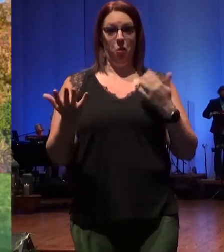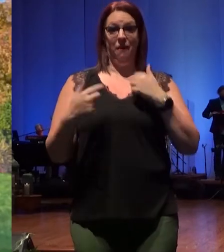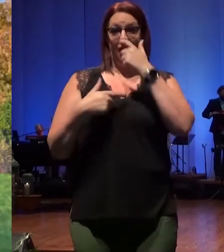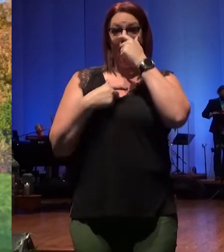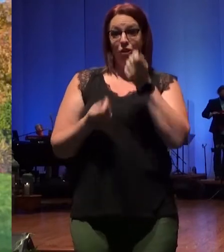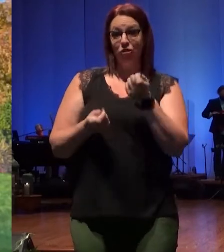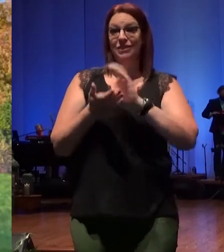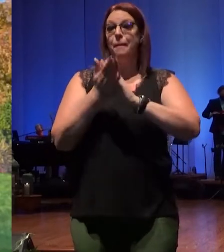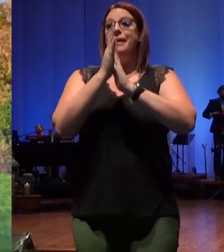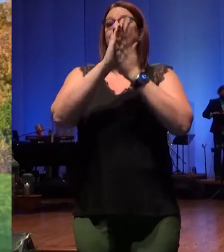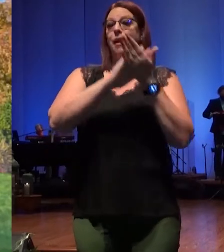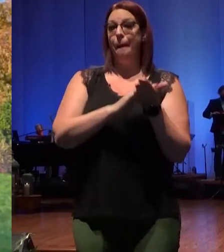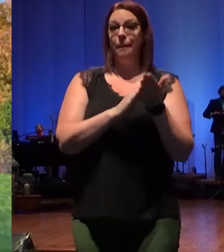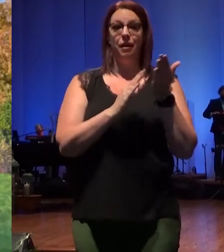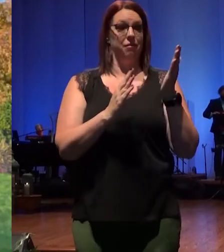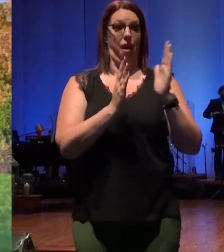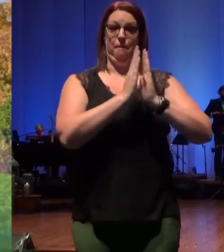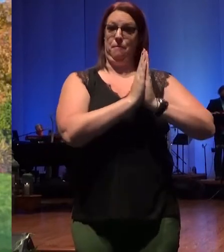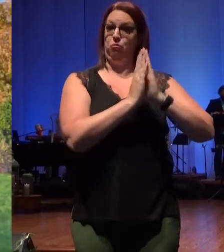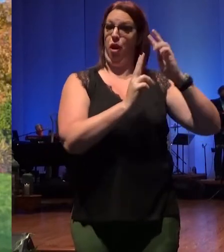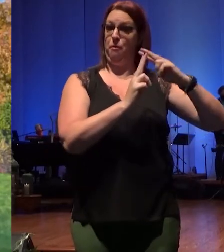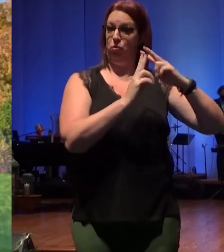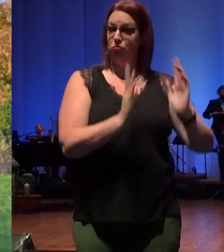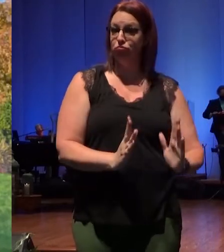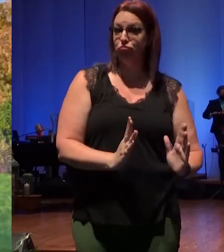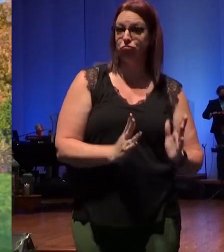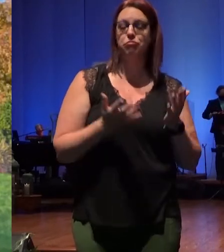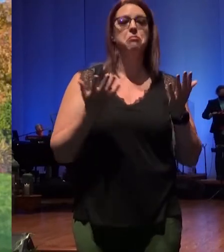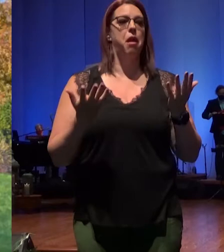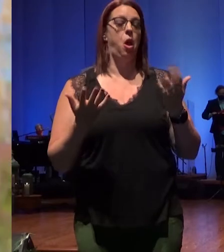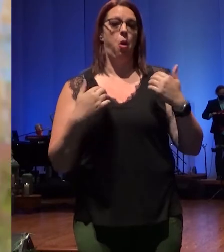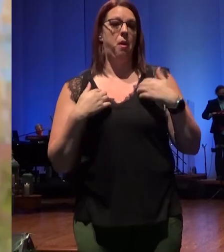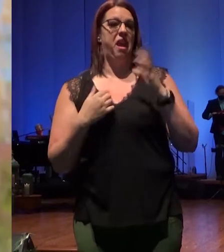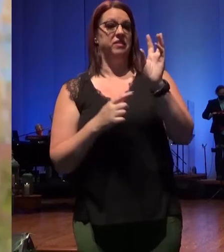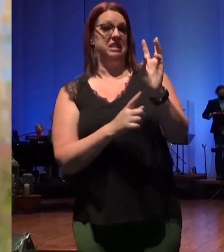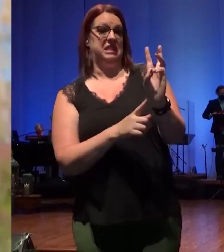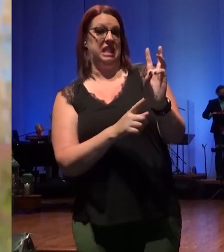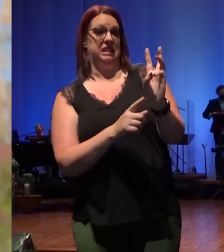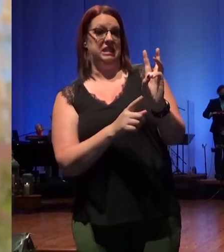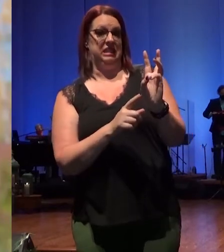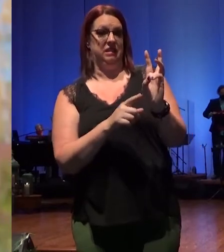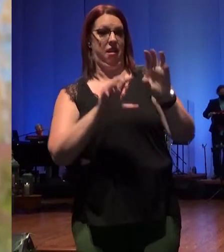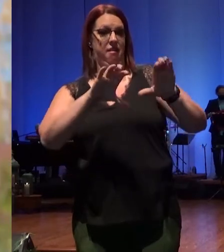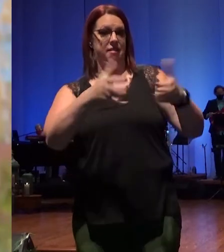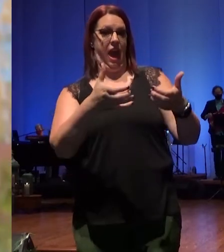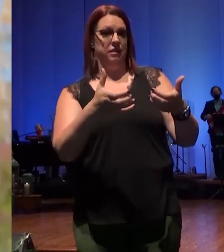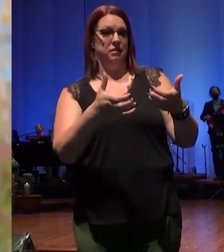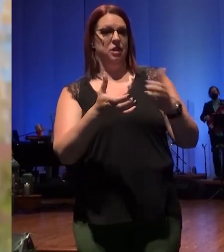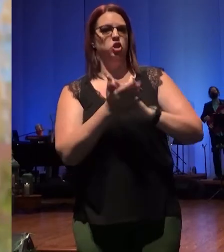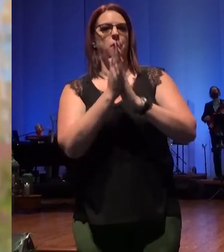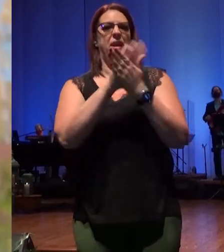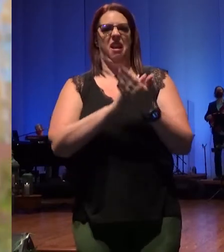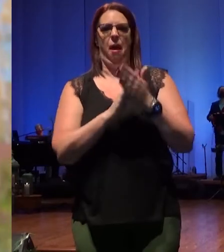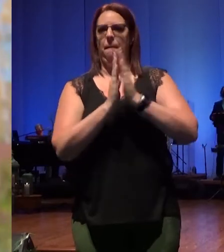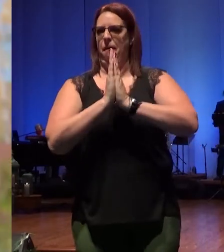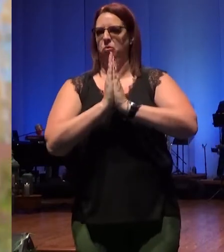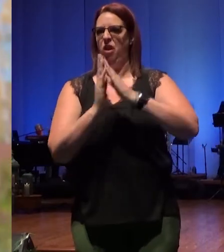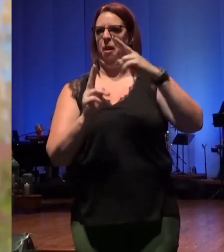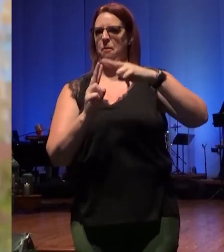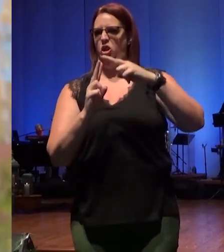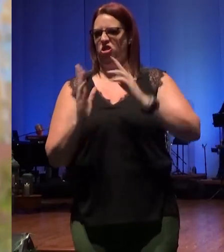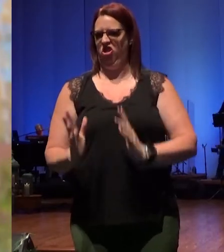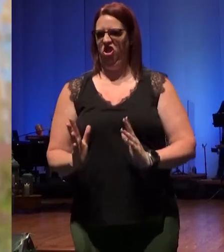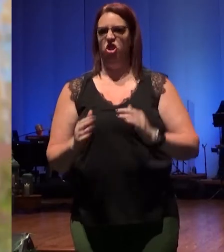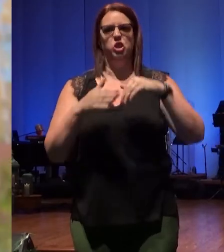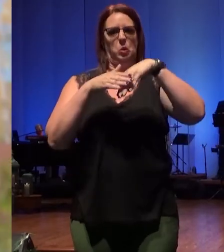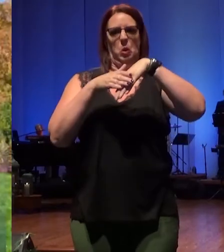becoming a practitioner. There are 6 certificated classes that you need in order to become a practitioner and to enter into Prac 1 and Prac